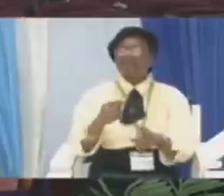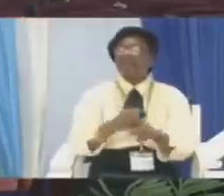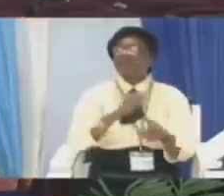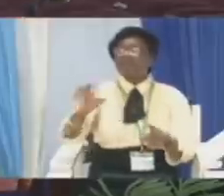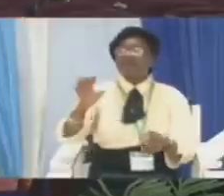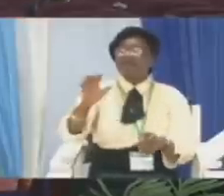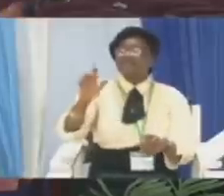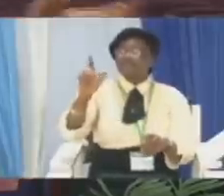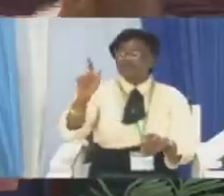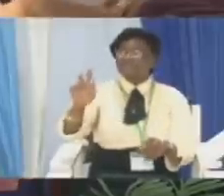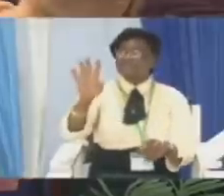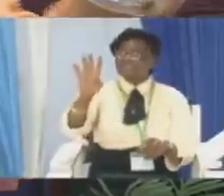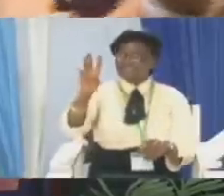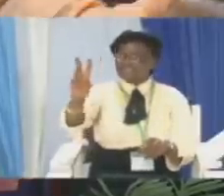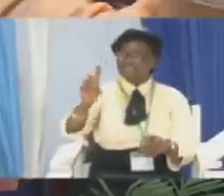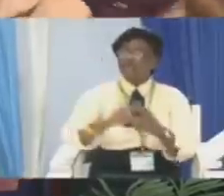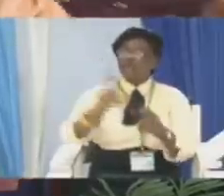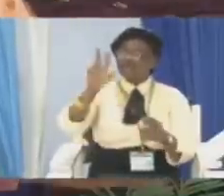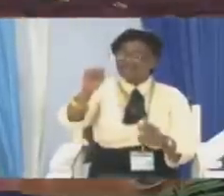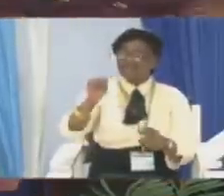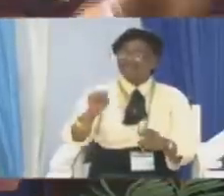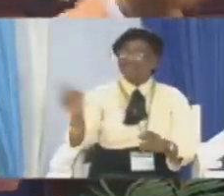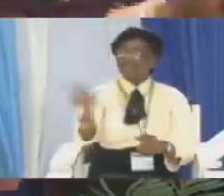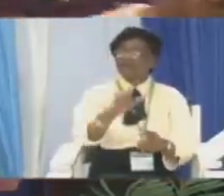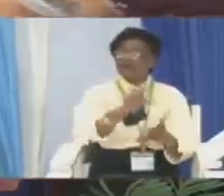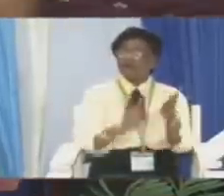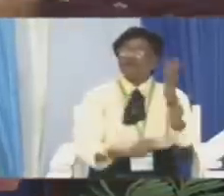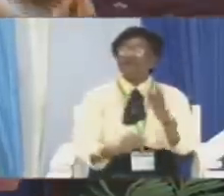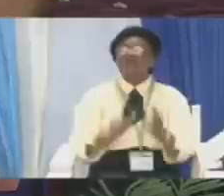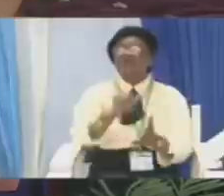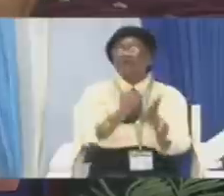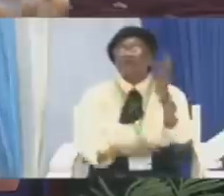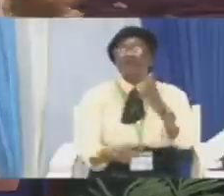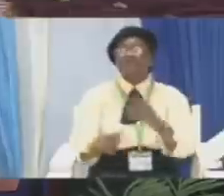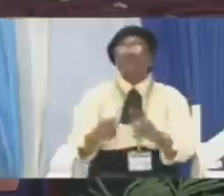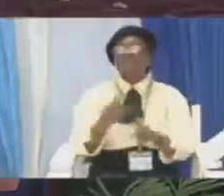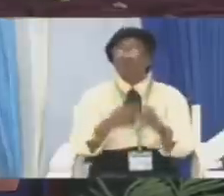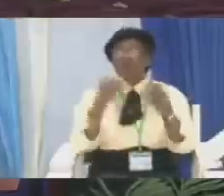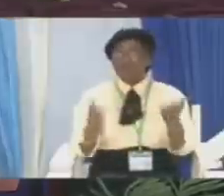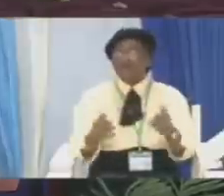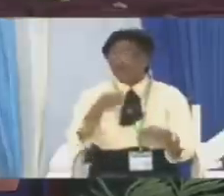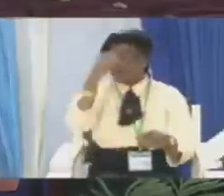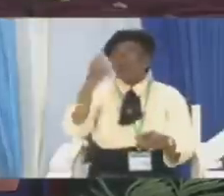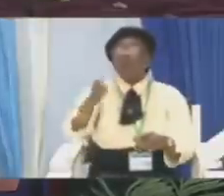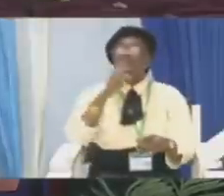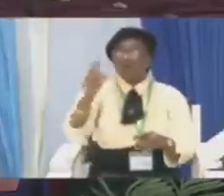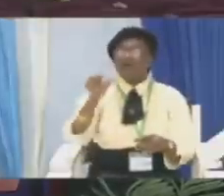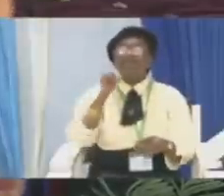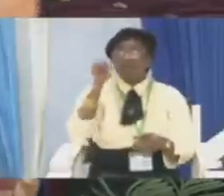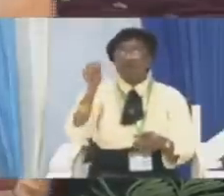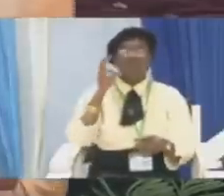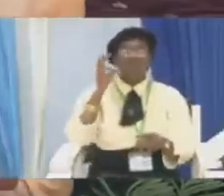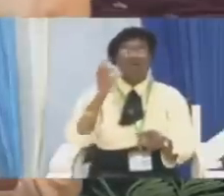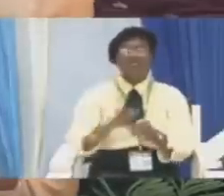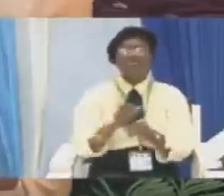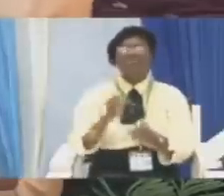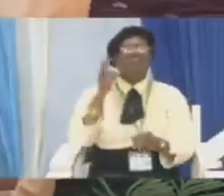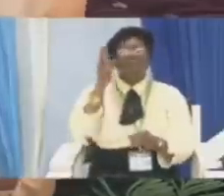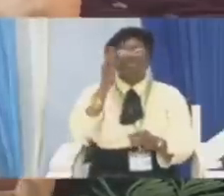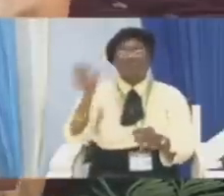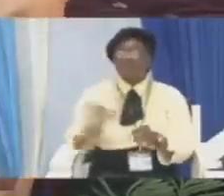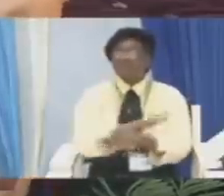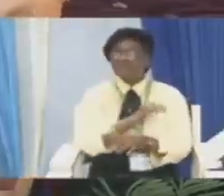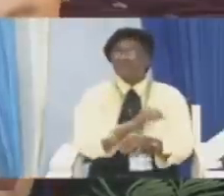30. He said, "Your location from now, because you are an unfruitful servant, your location from now will